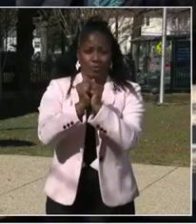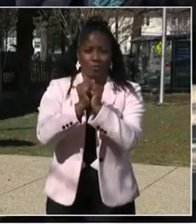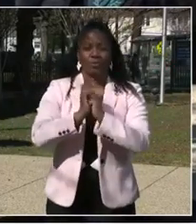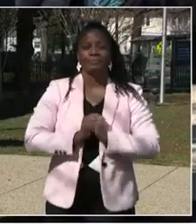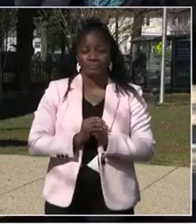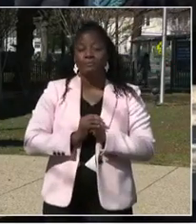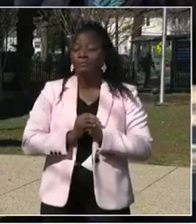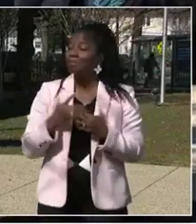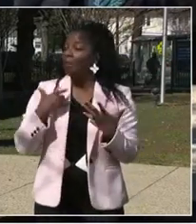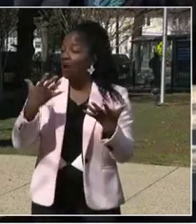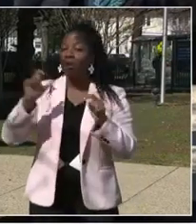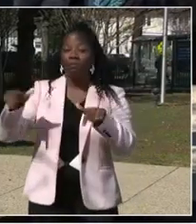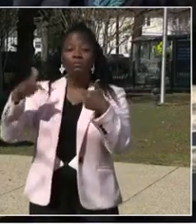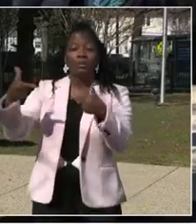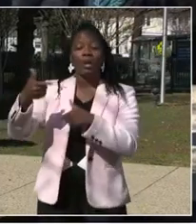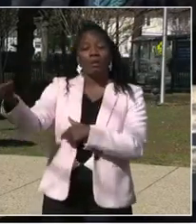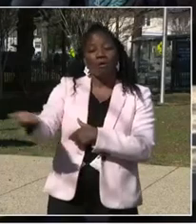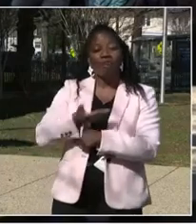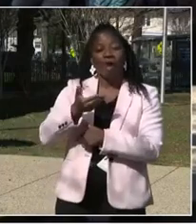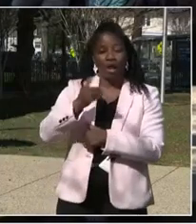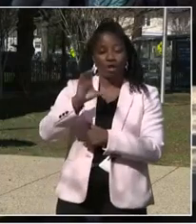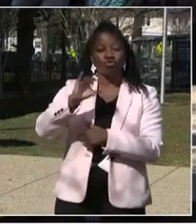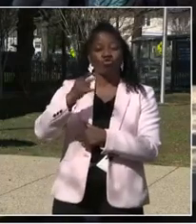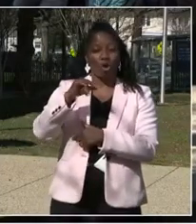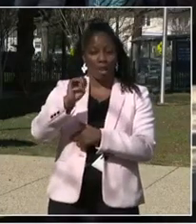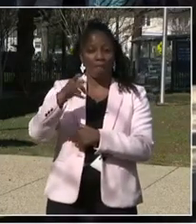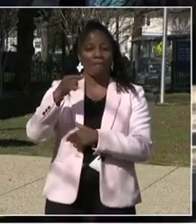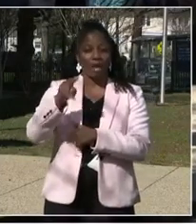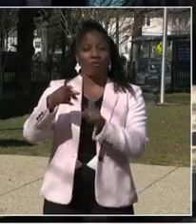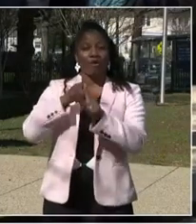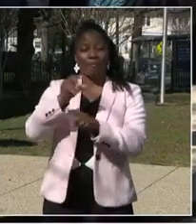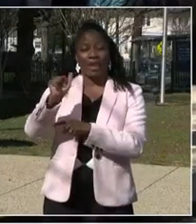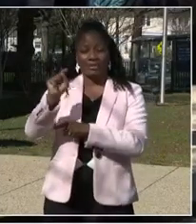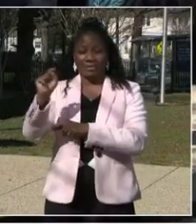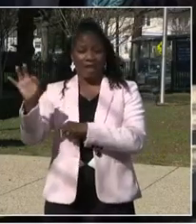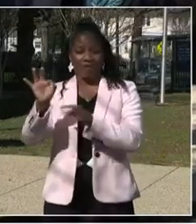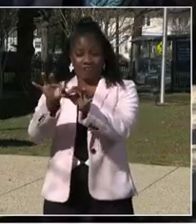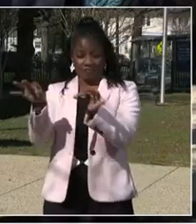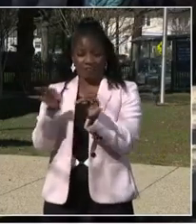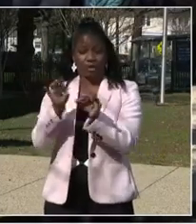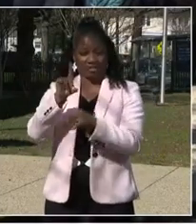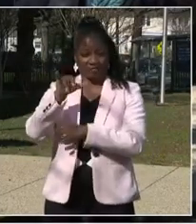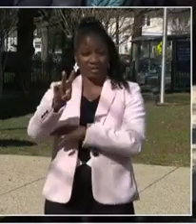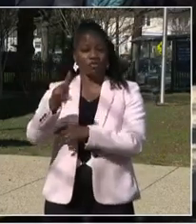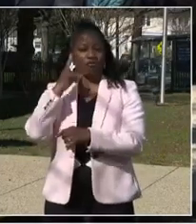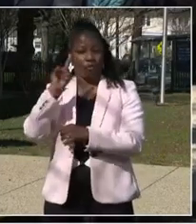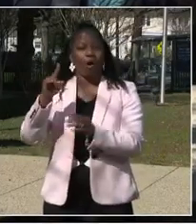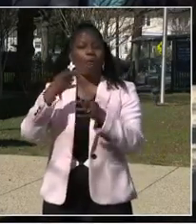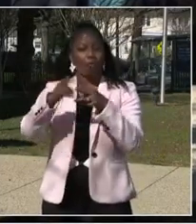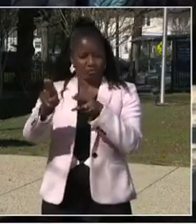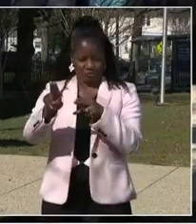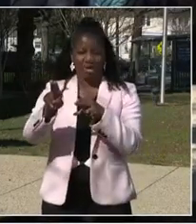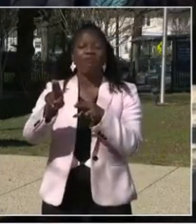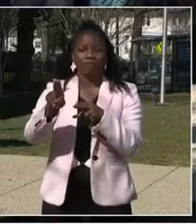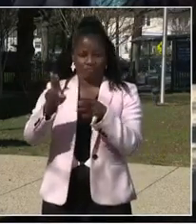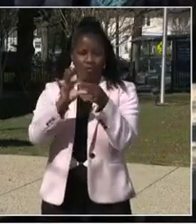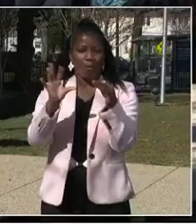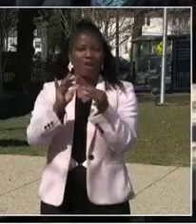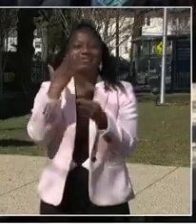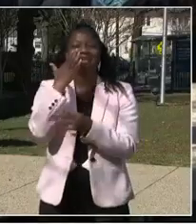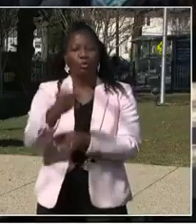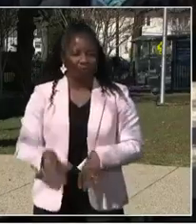to, at this time, invite Charlie Patterson from the ATF Washington Field Division up for some brief remarks.